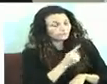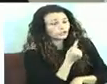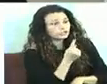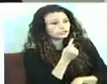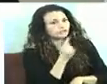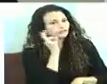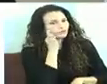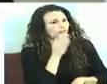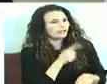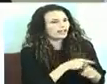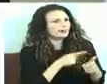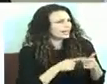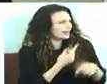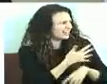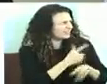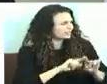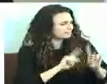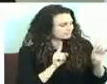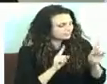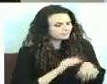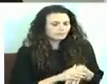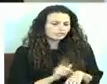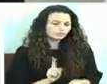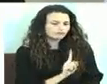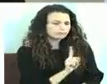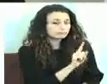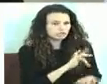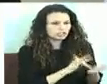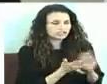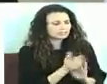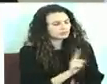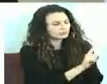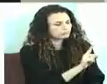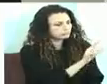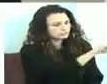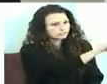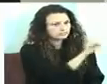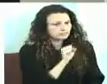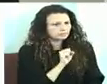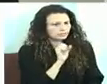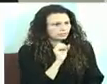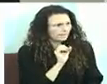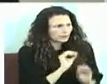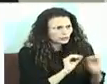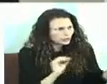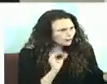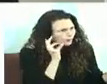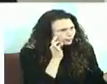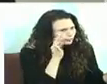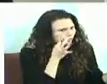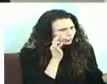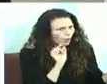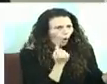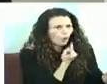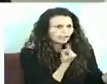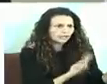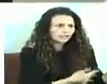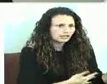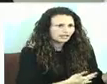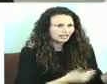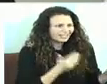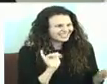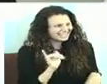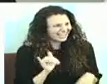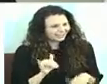because he's hungry to the fig tree thinking there's fruit. But guess what? There's no fruit. That's like finding a cookie box at